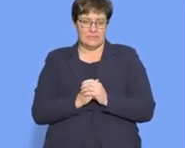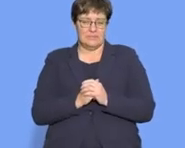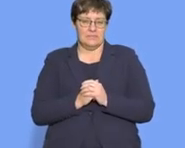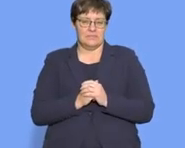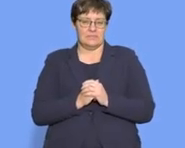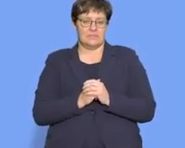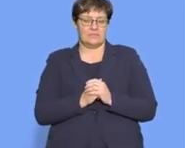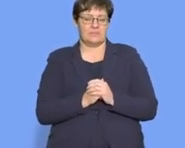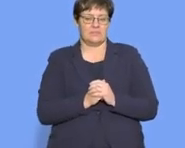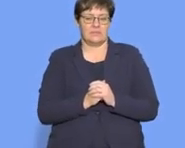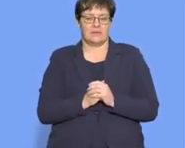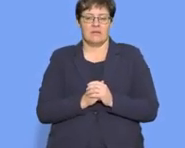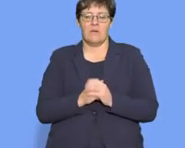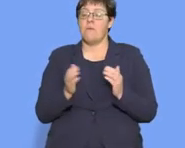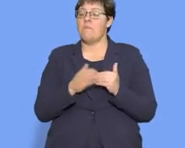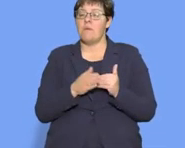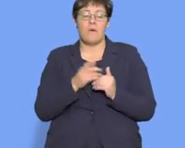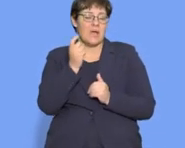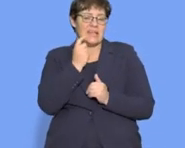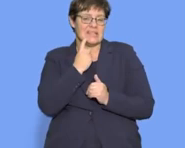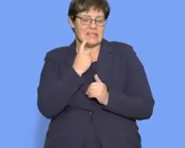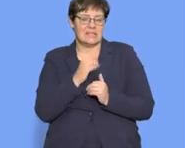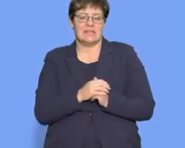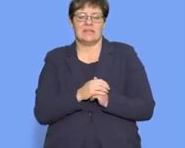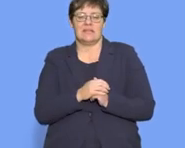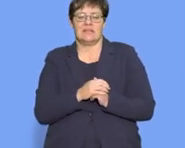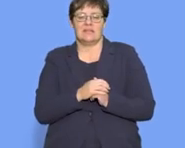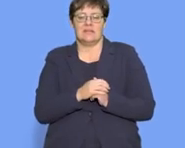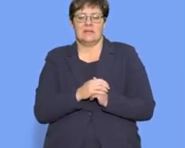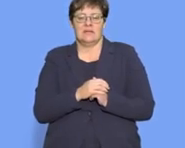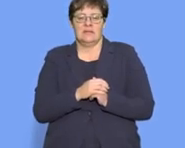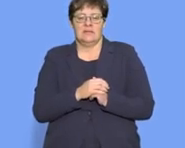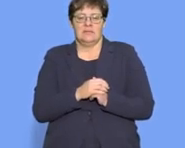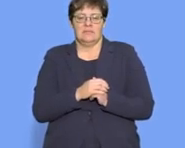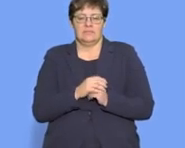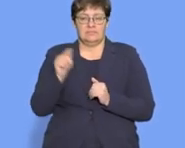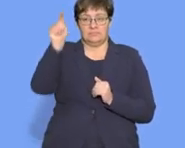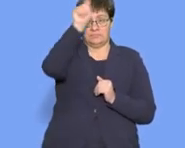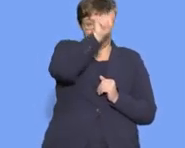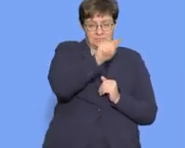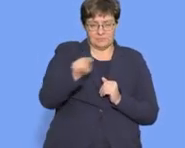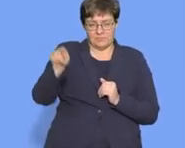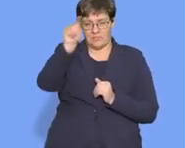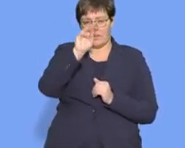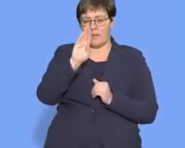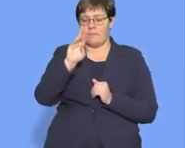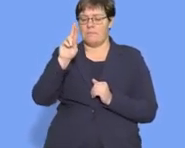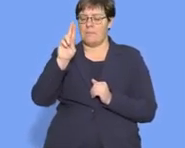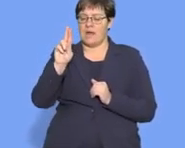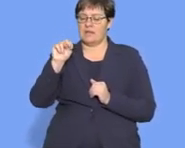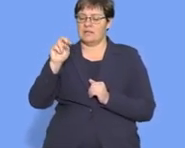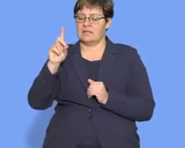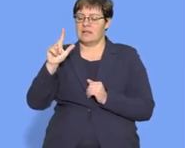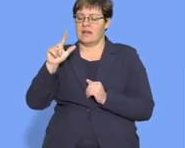Another easy one to identify is this part here, which is the bundle cap, and that